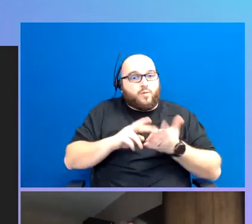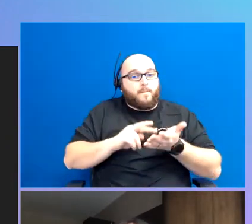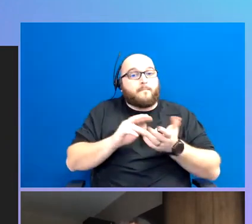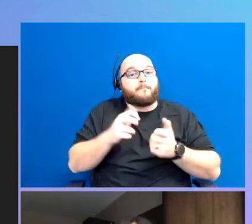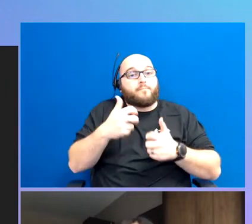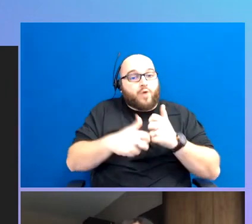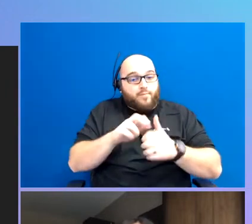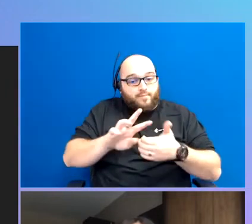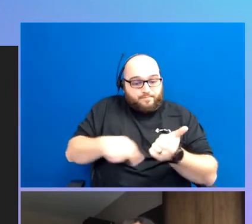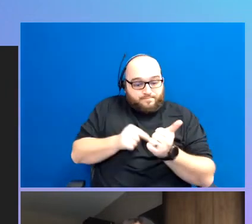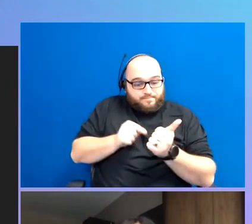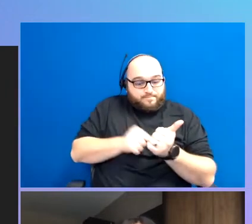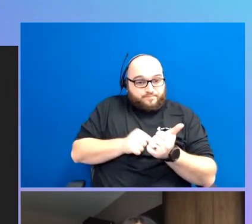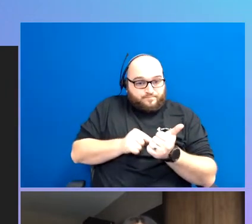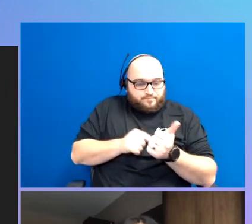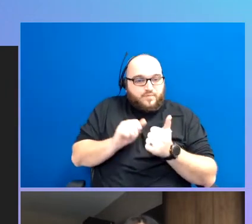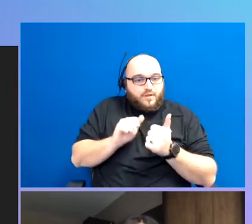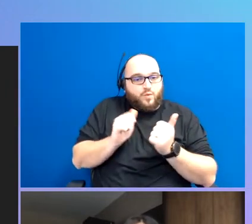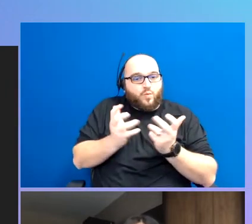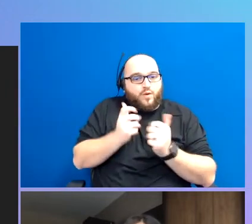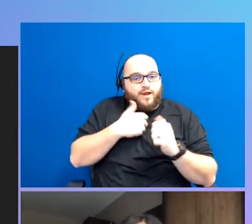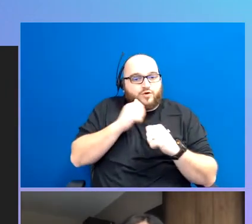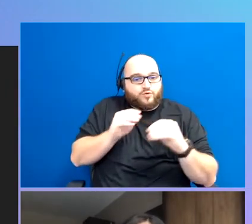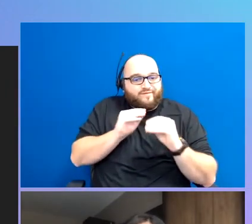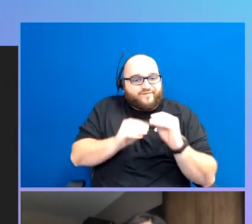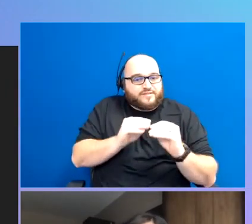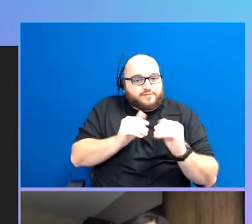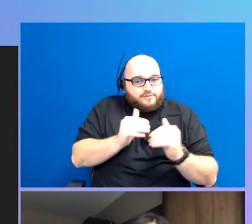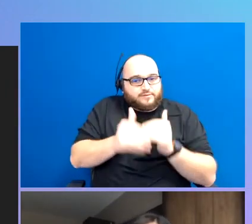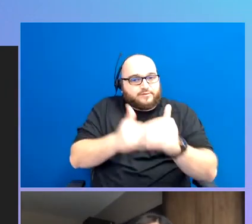next step from this benchmarking.